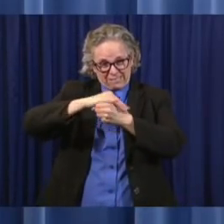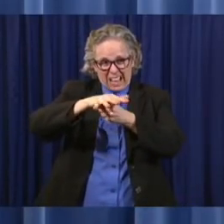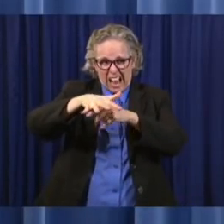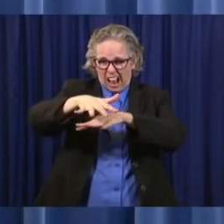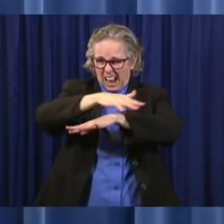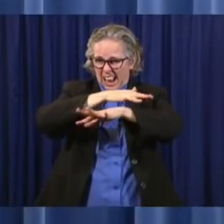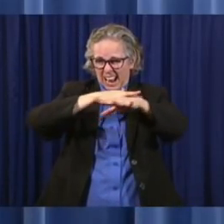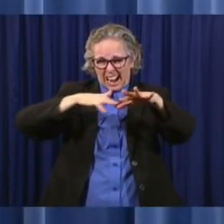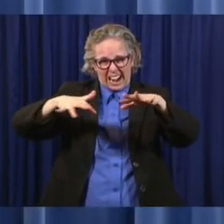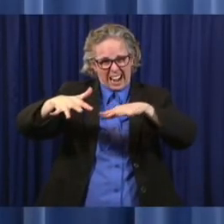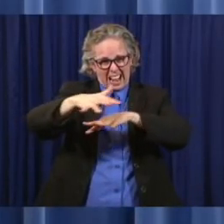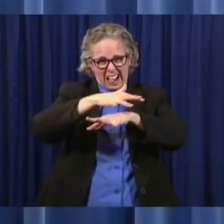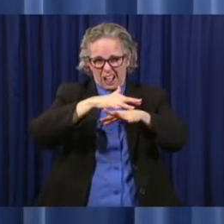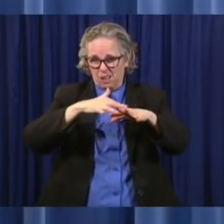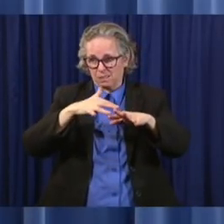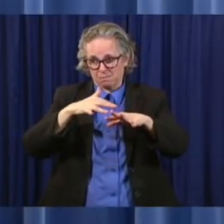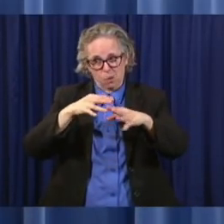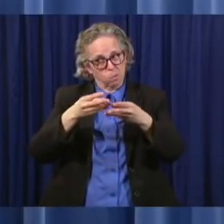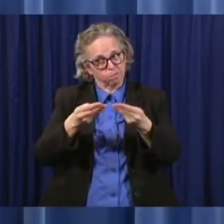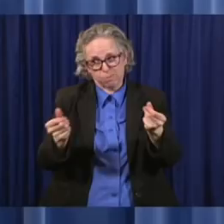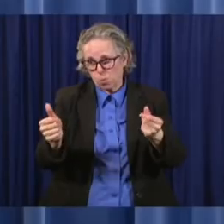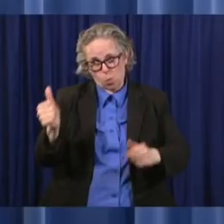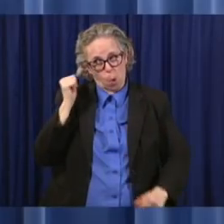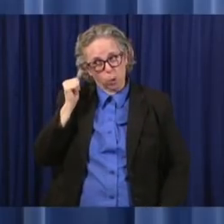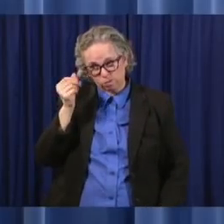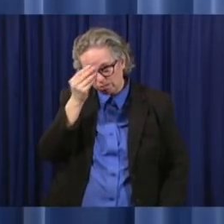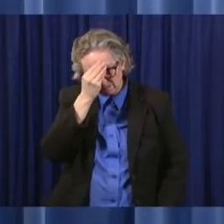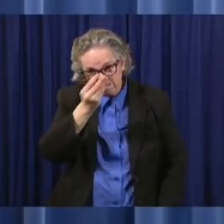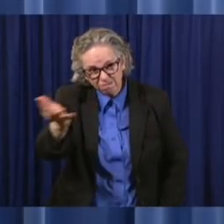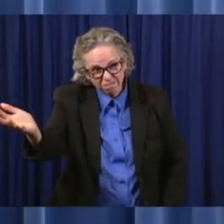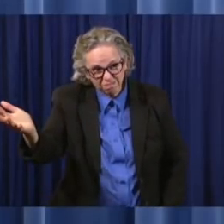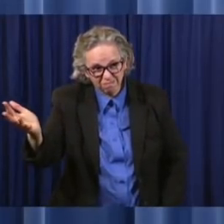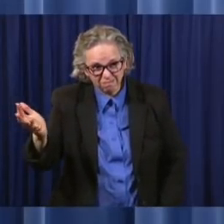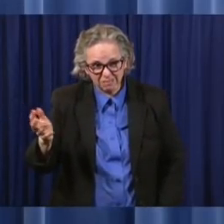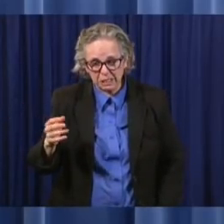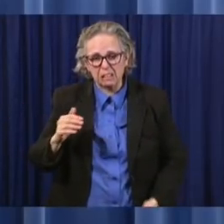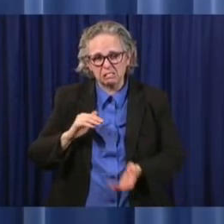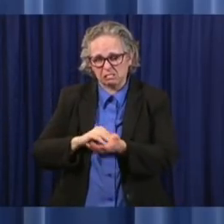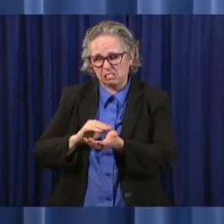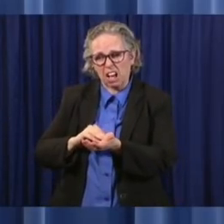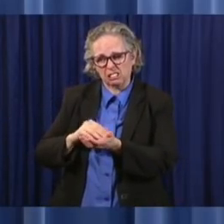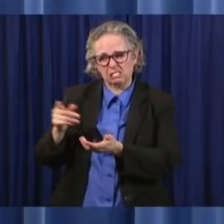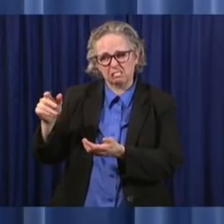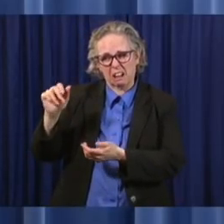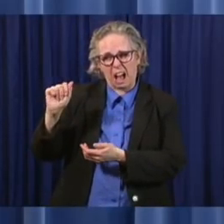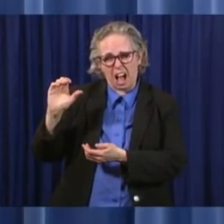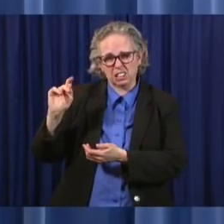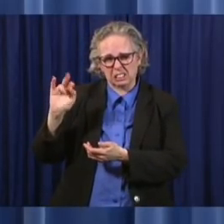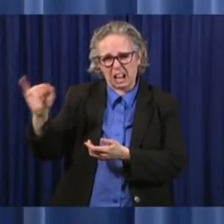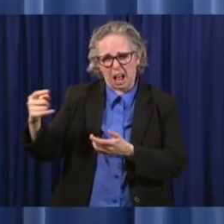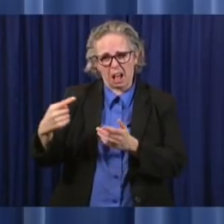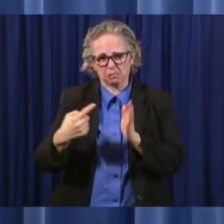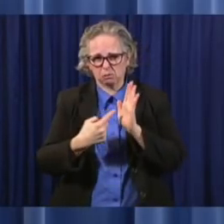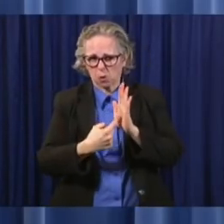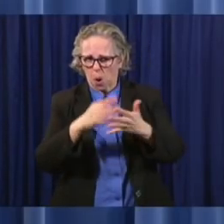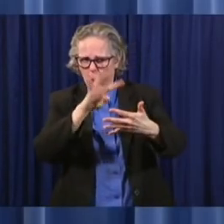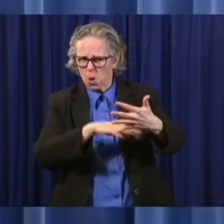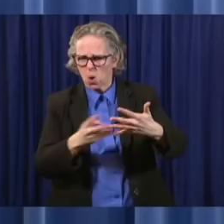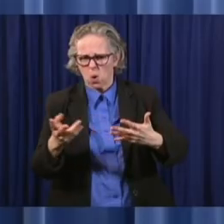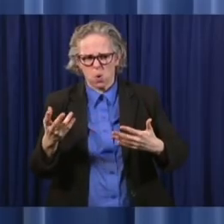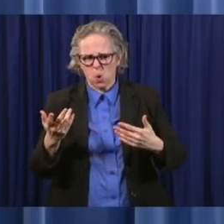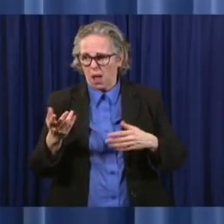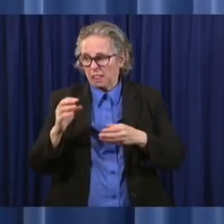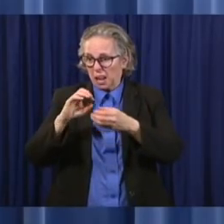And Dr. Acton can show you, and I know you've seen in the papers, the death rate as it goes